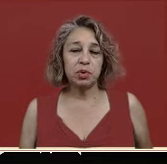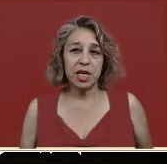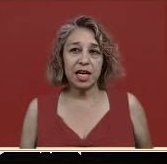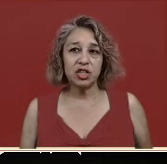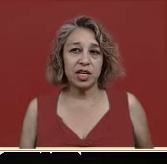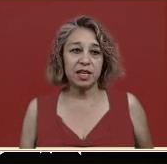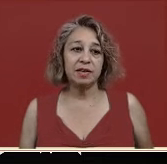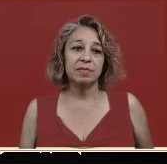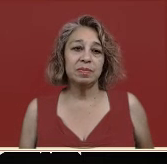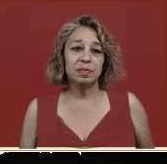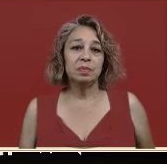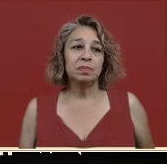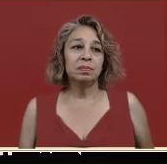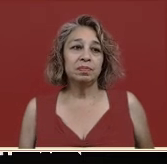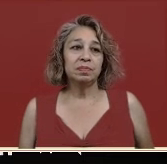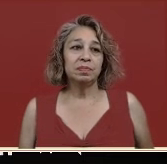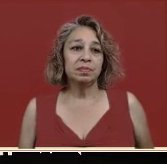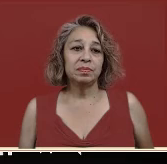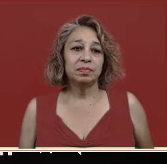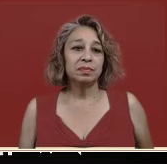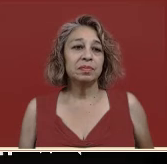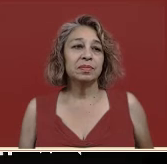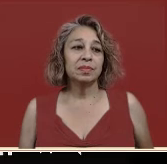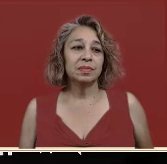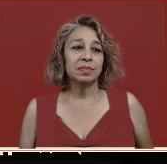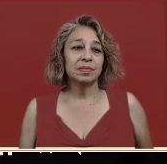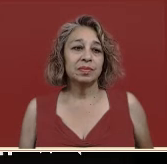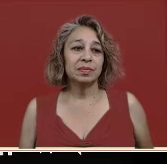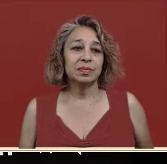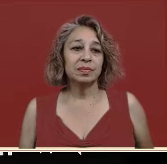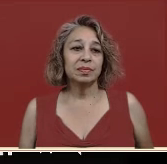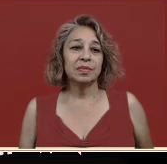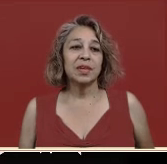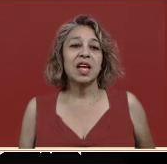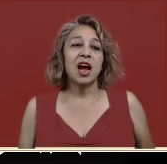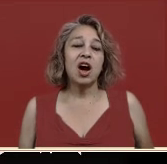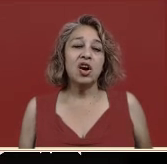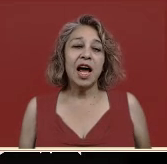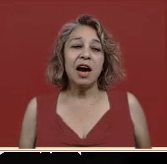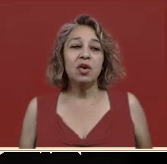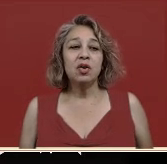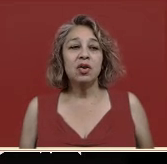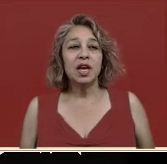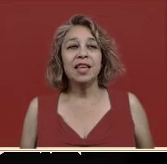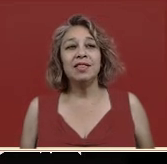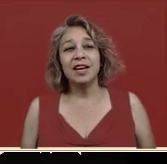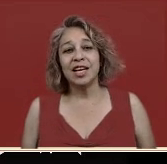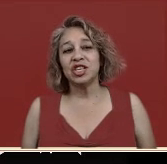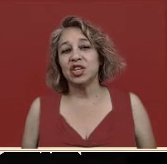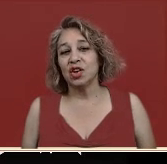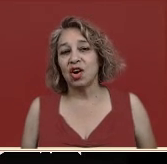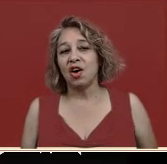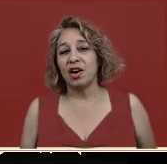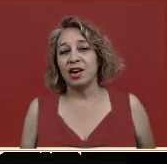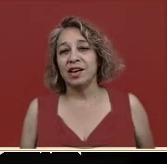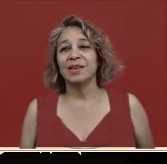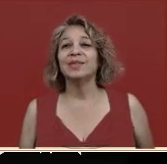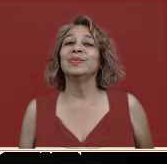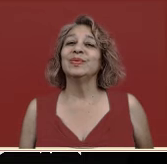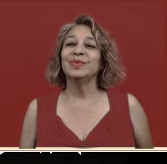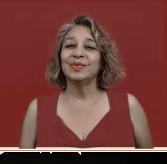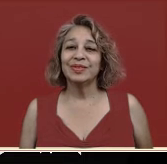his protection, cuidaban al presidente, están en la Guardia Nacional, are now in the National